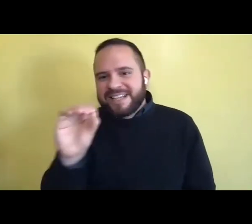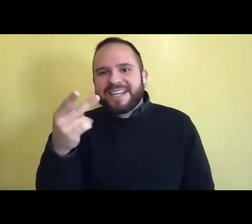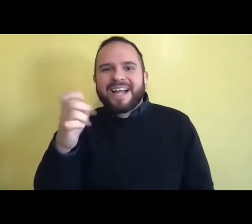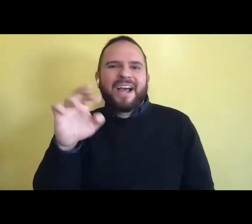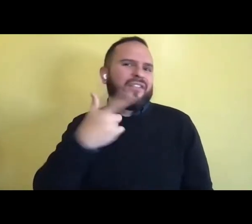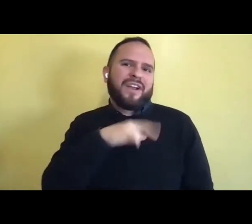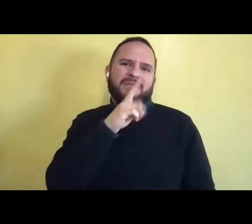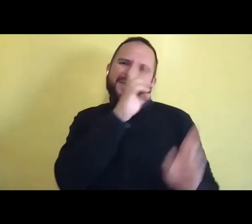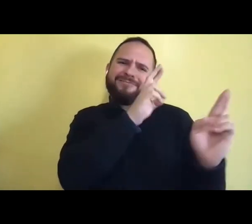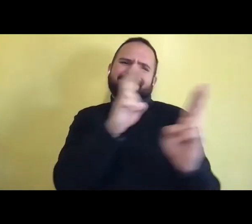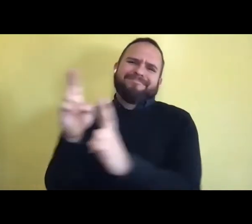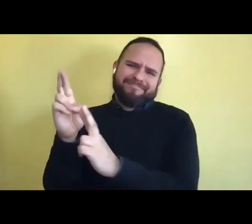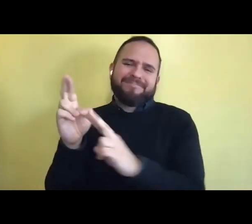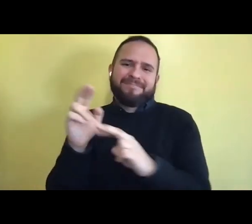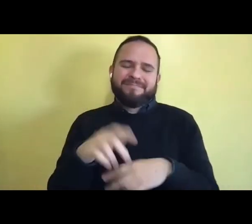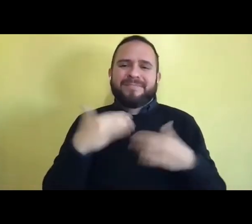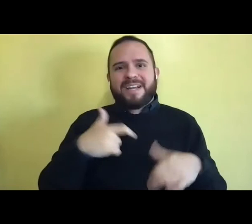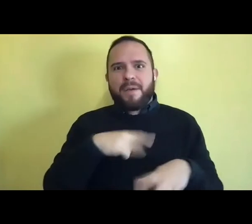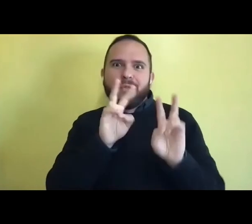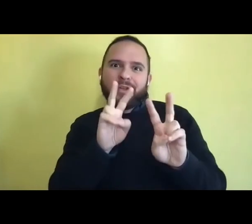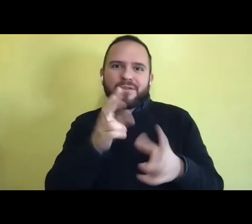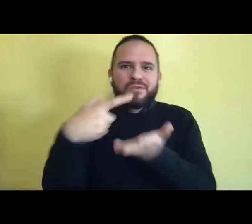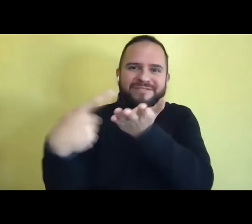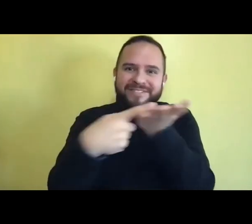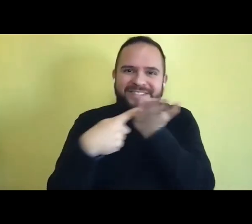and I'm really looking forward to the discussion today.